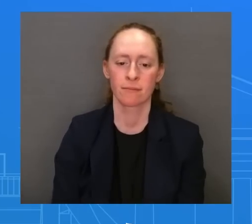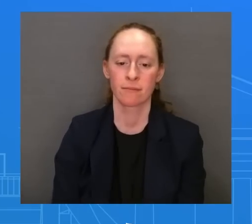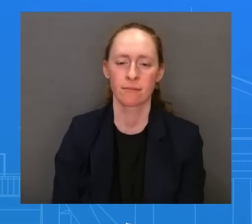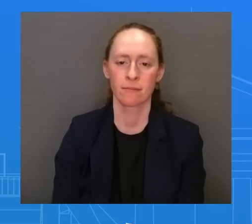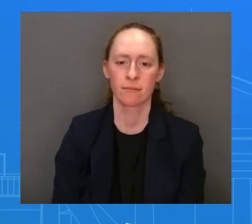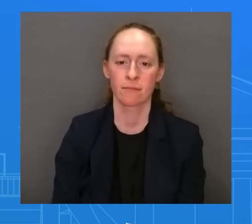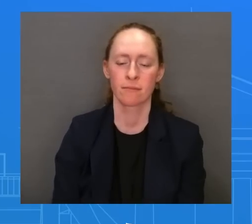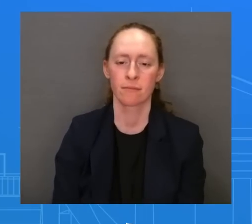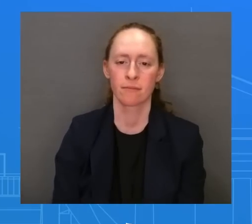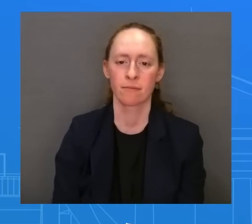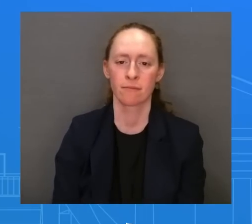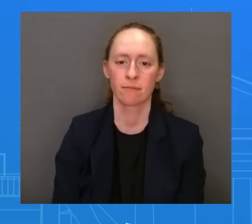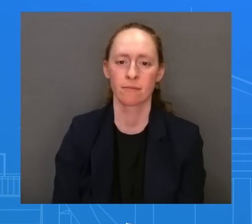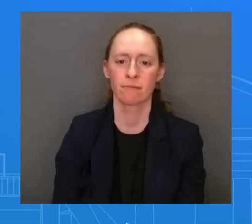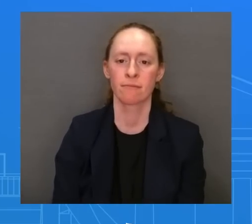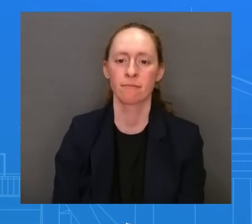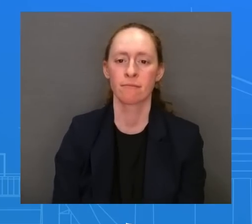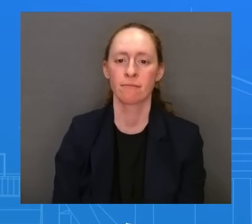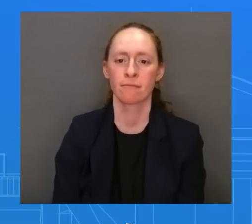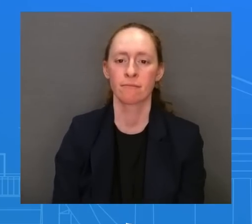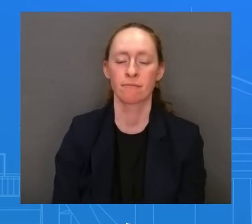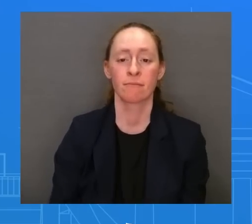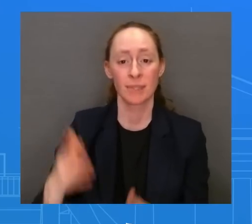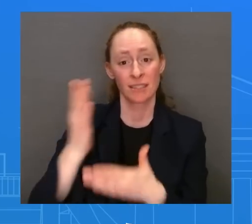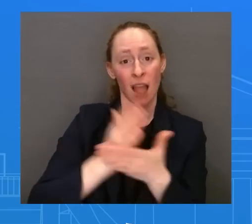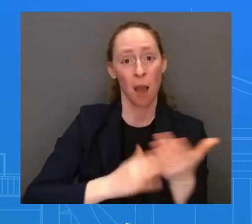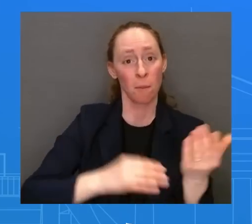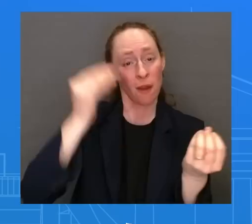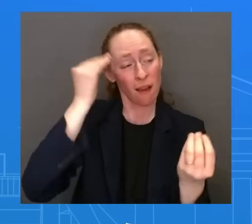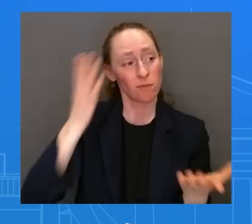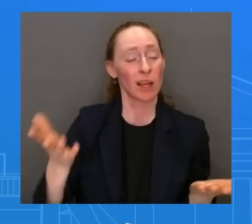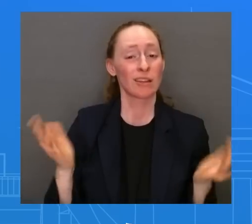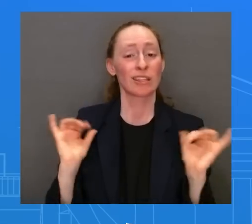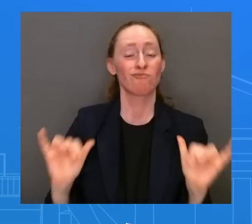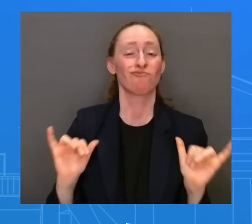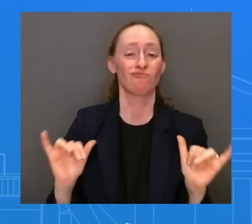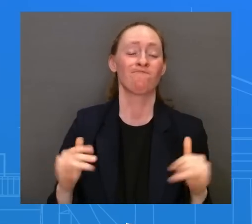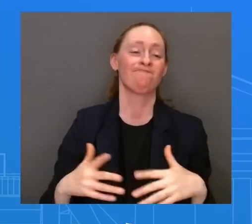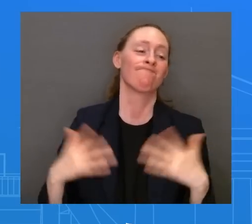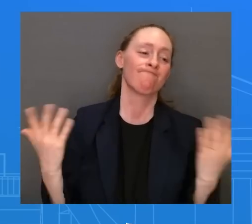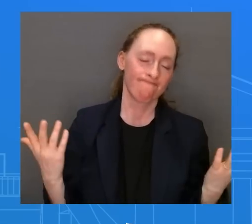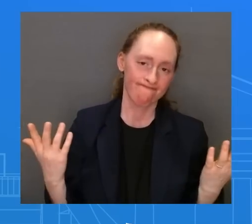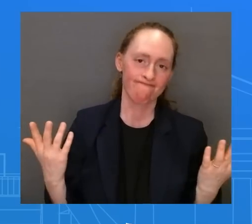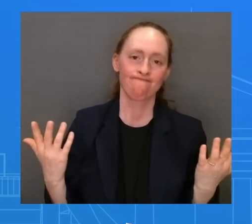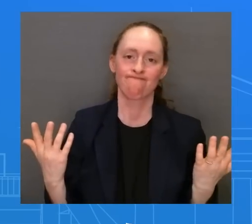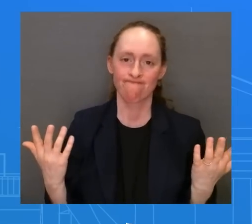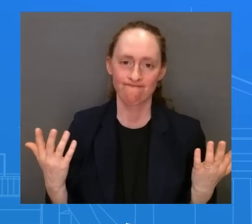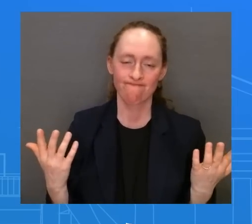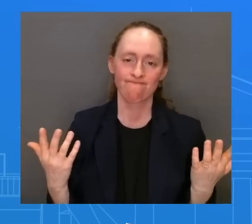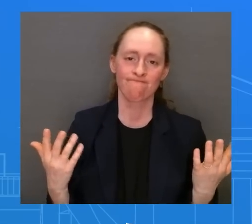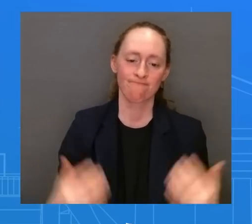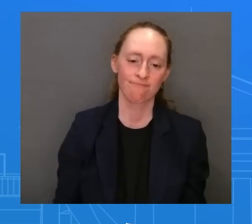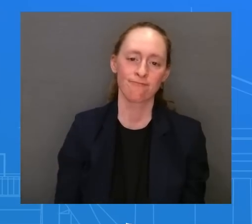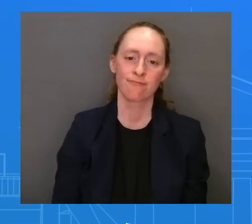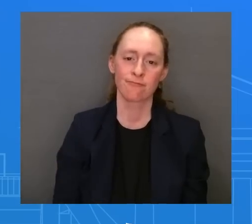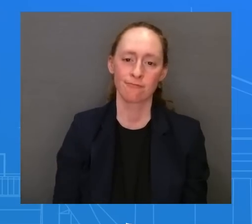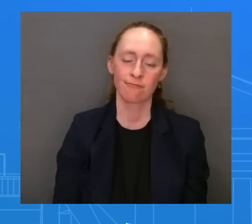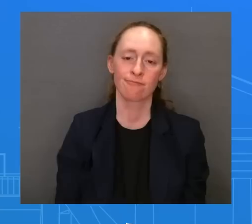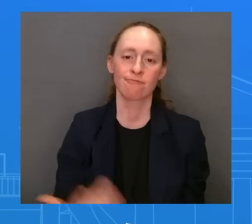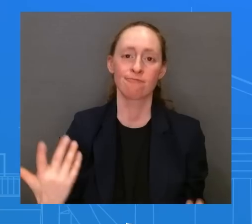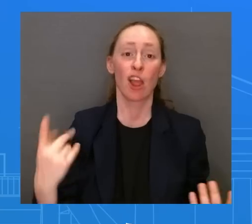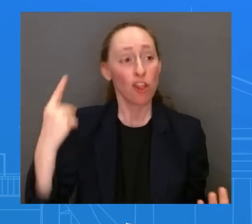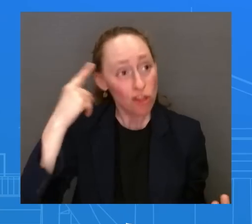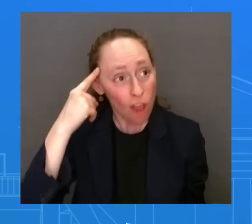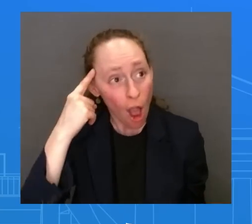to proved to be wrong that proved to to not uh shake out the way uh he had been given to understand that they would